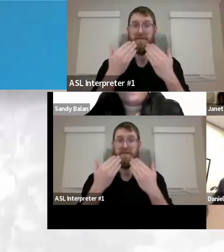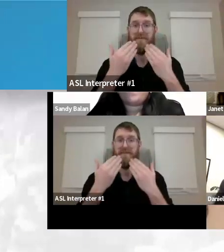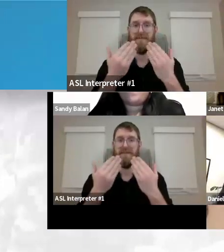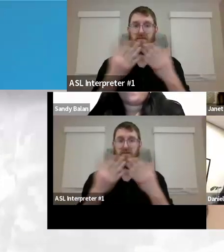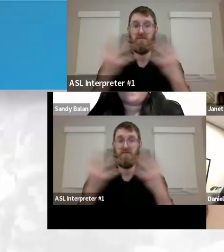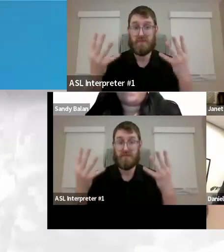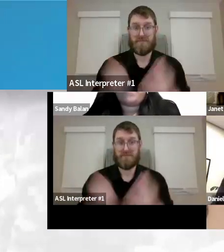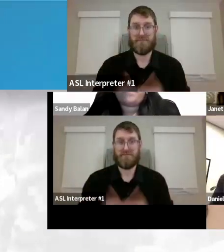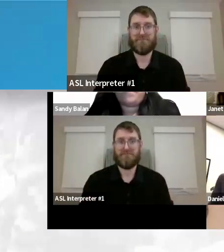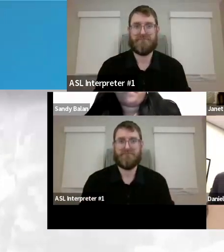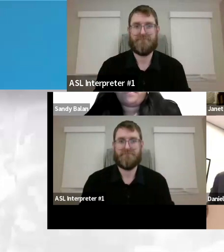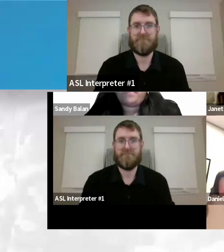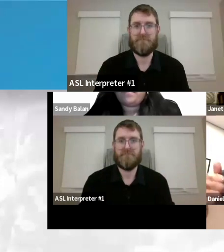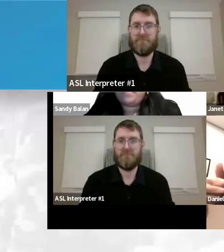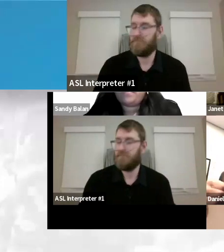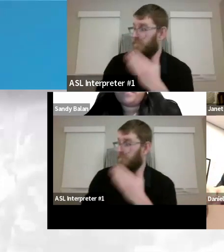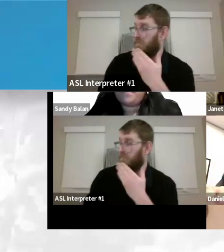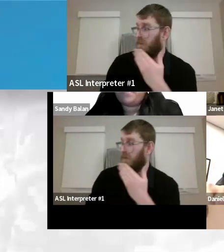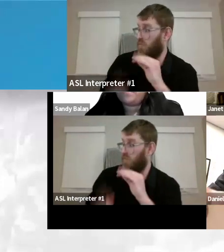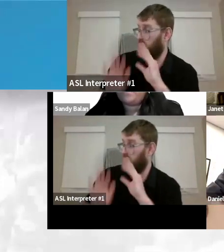much.